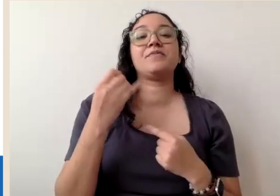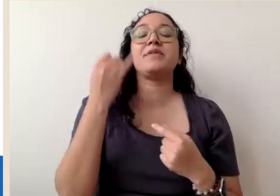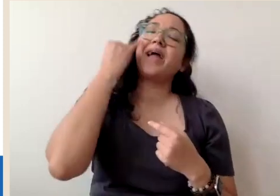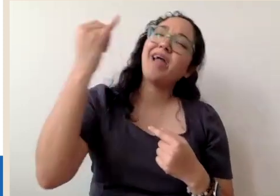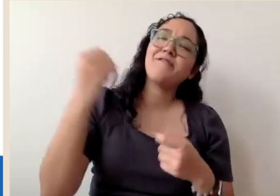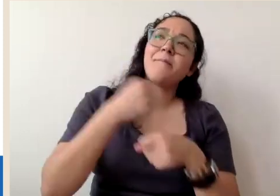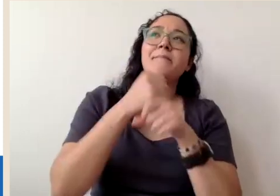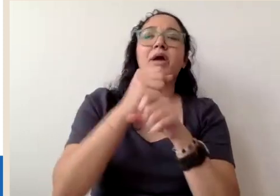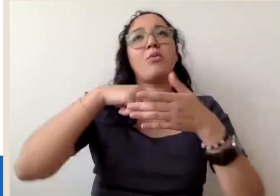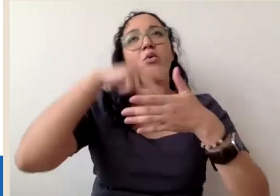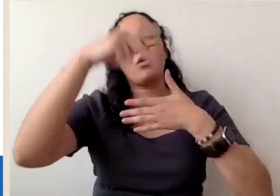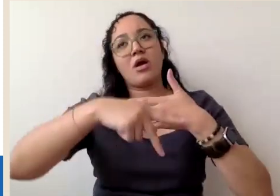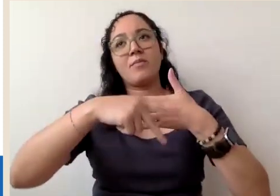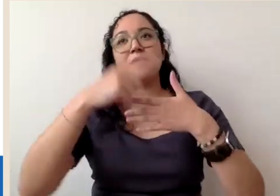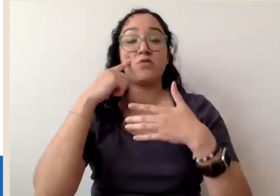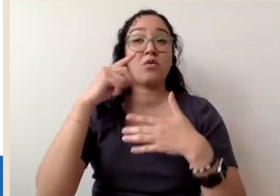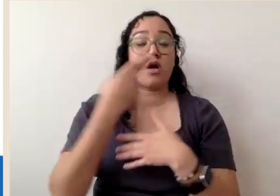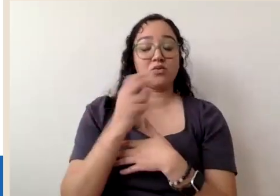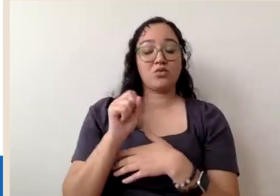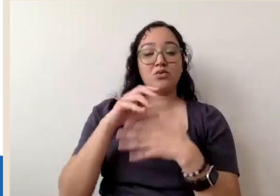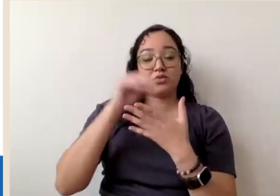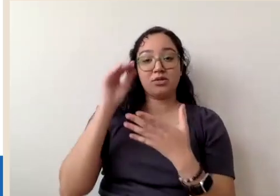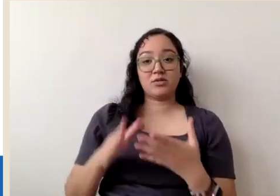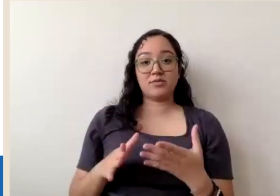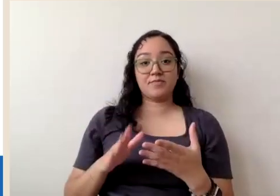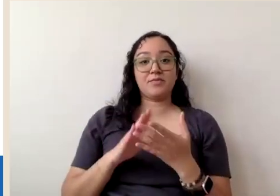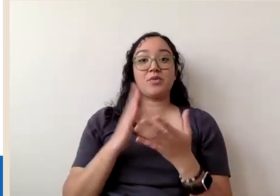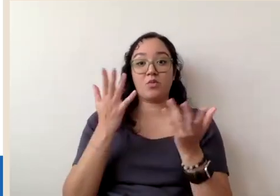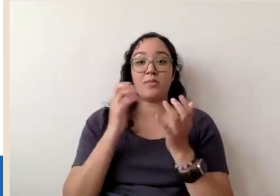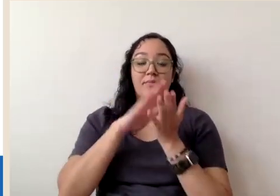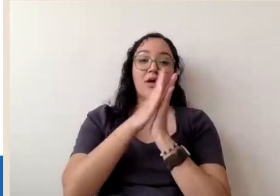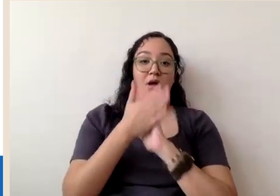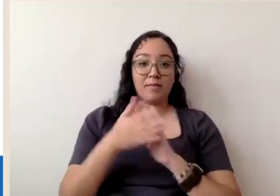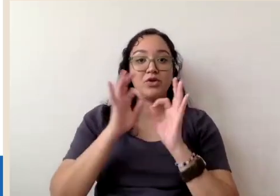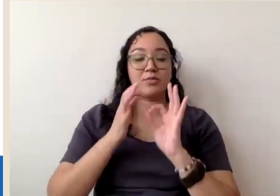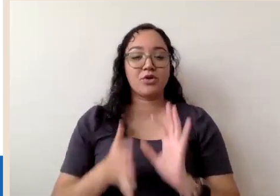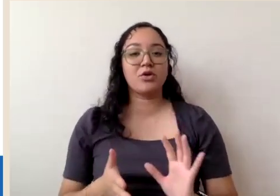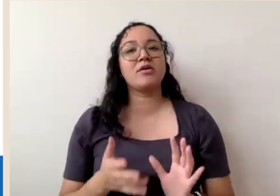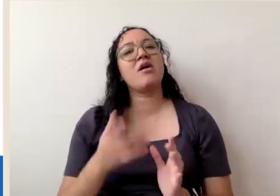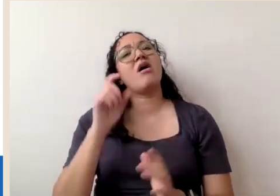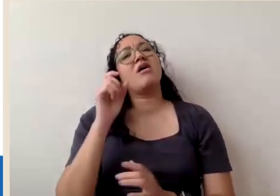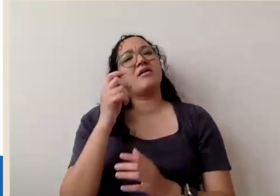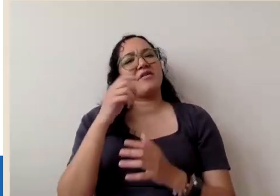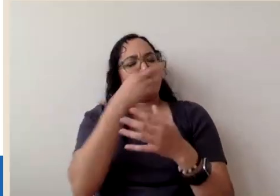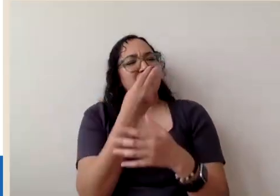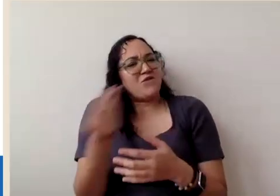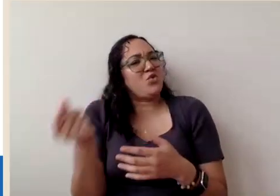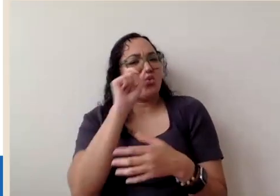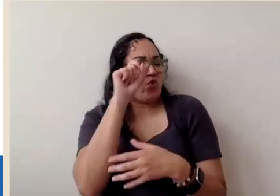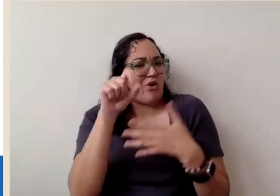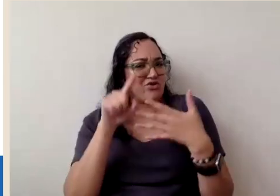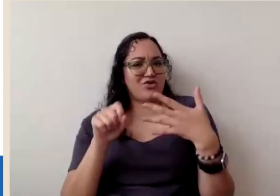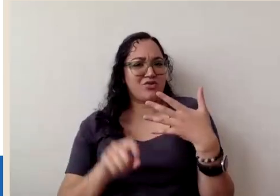program for high school students to become interpreters, there's some guiding questions we want to think about in terms